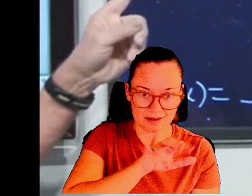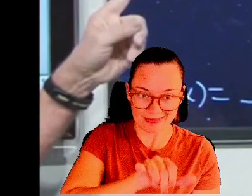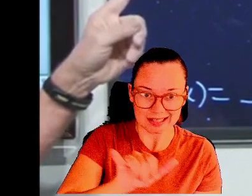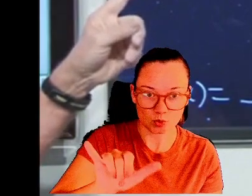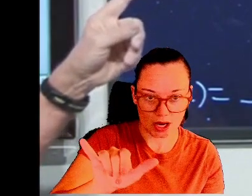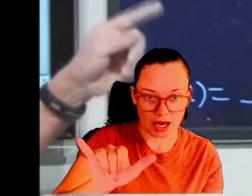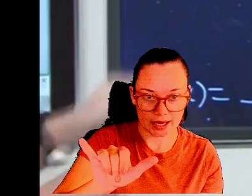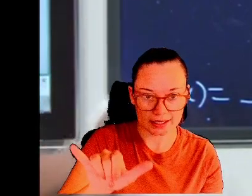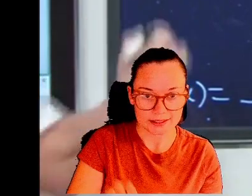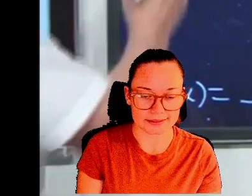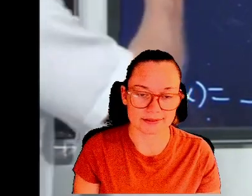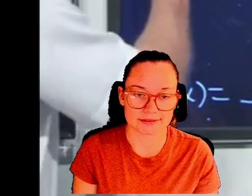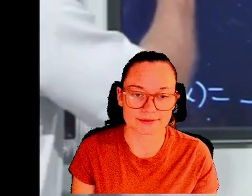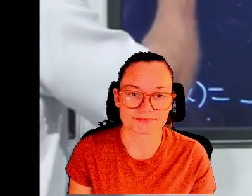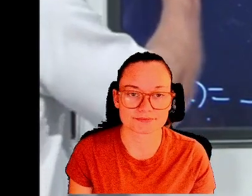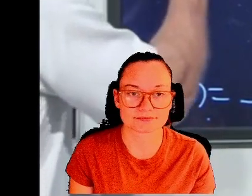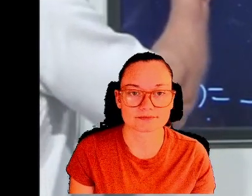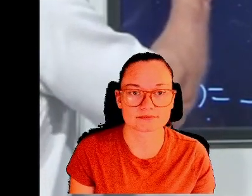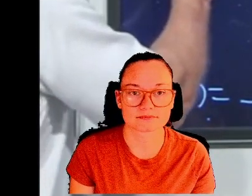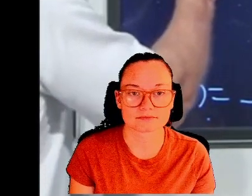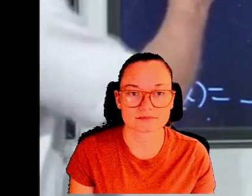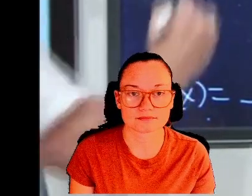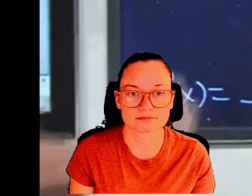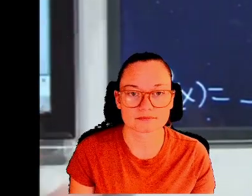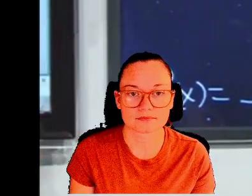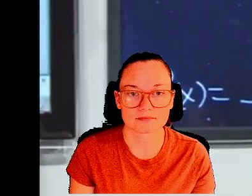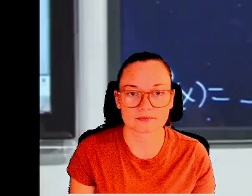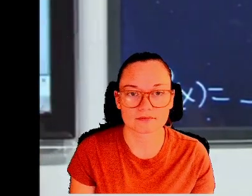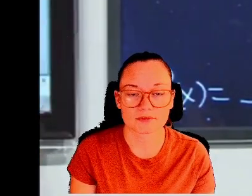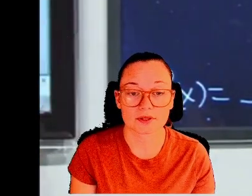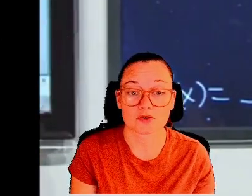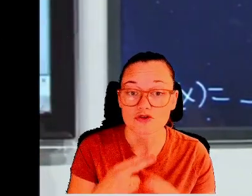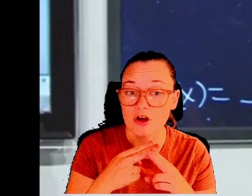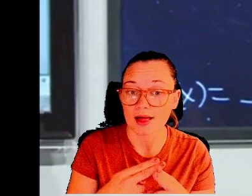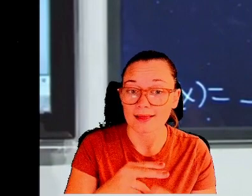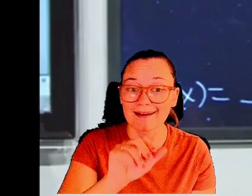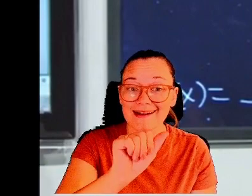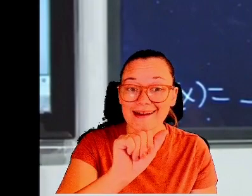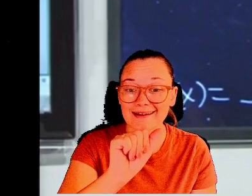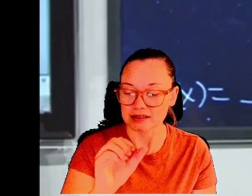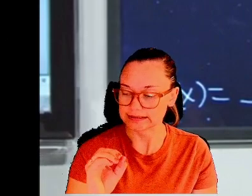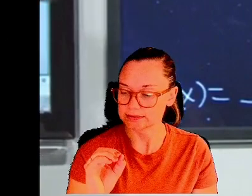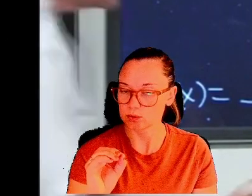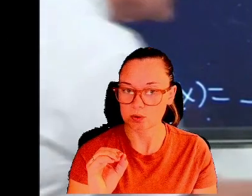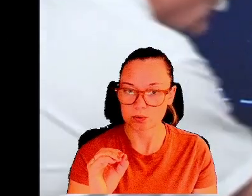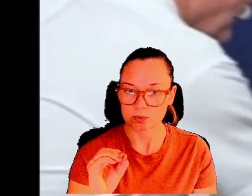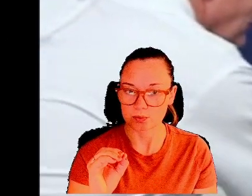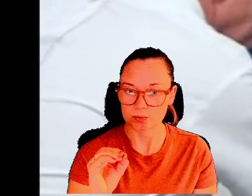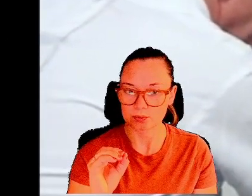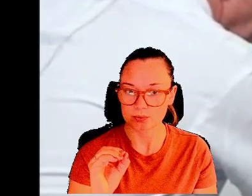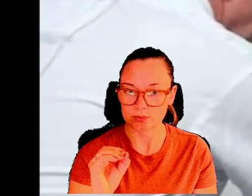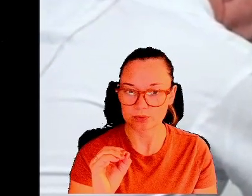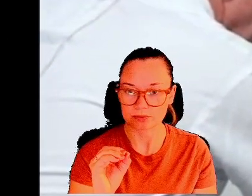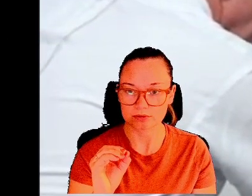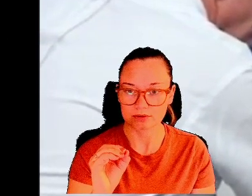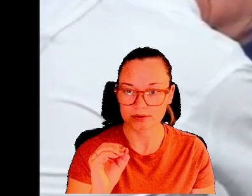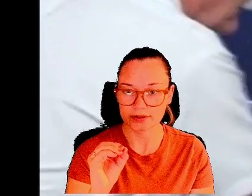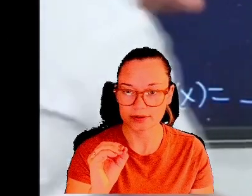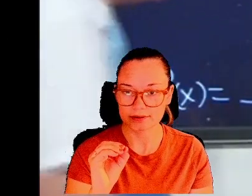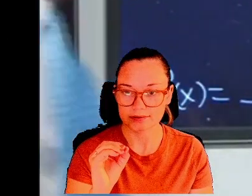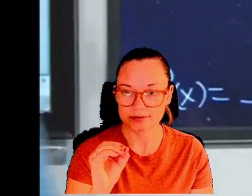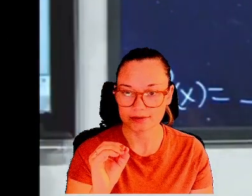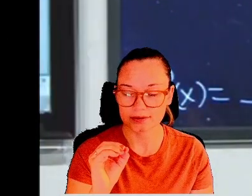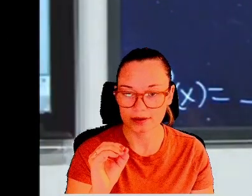y-intercept. We could call it the 0th term because it's where